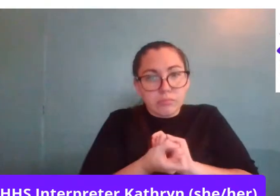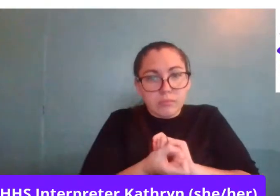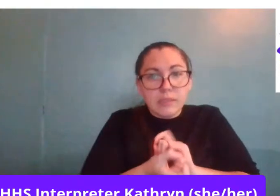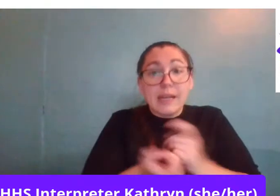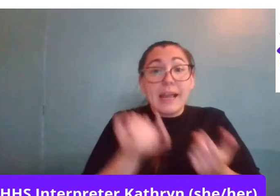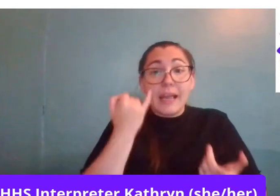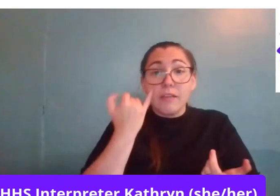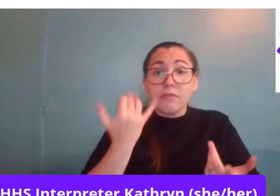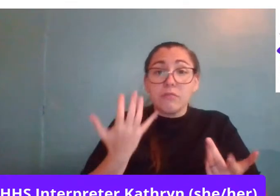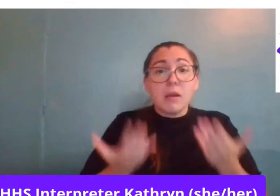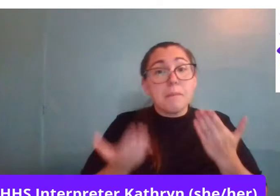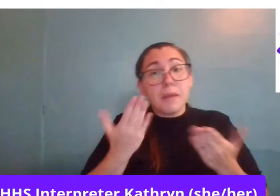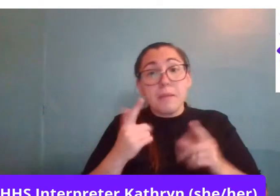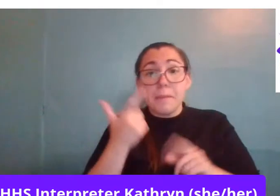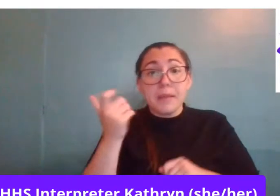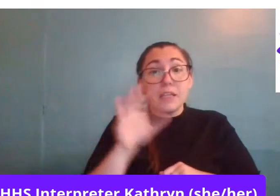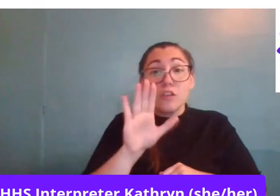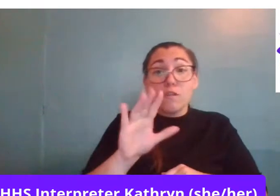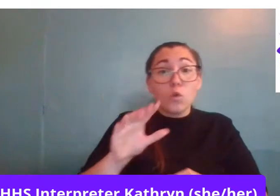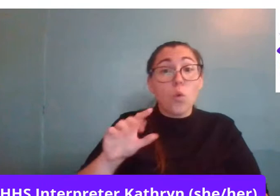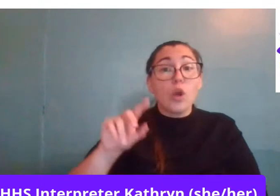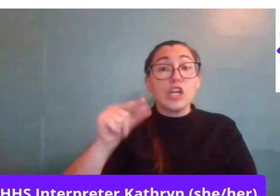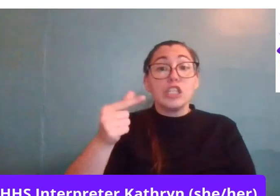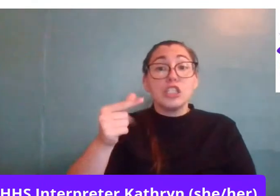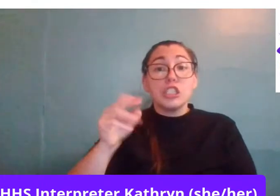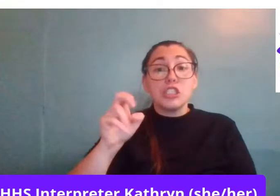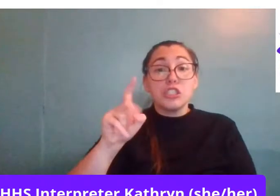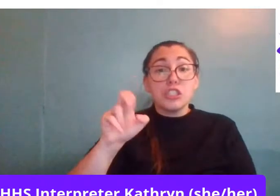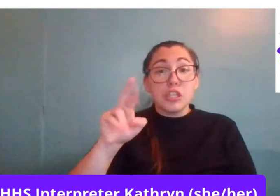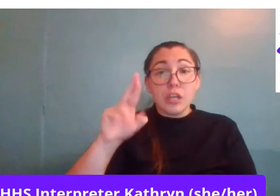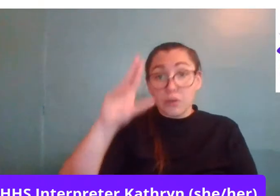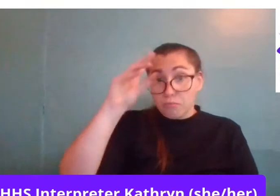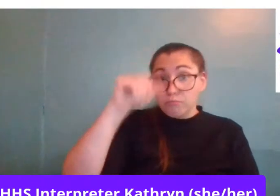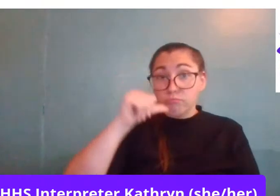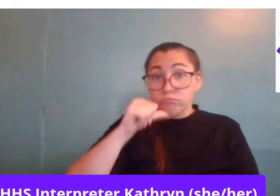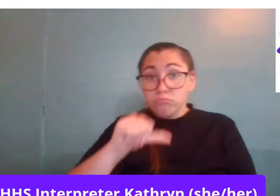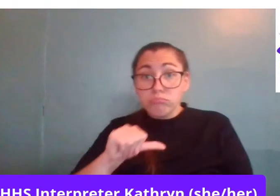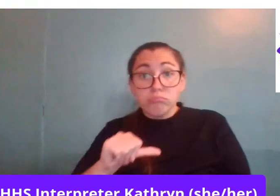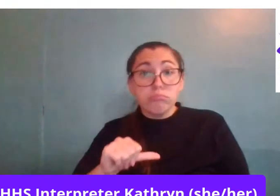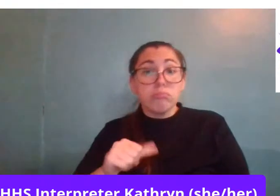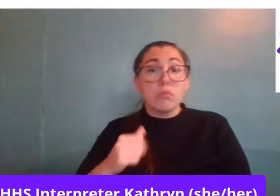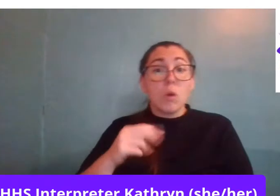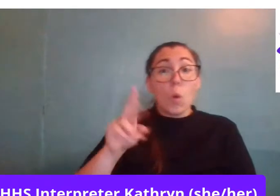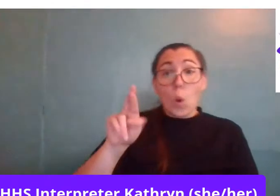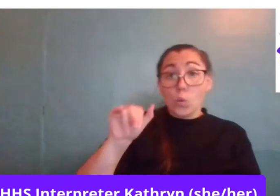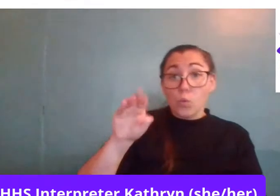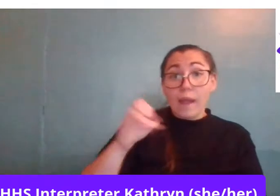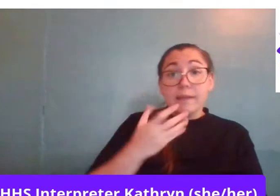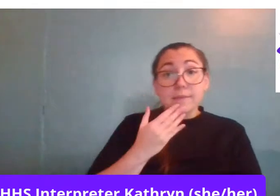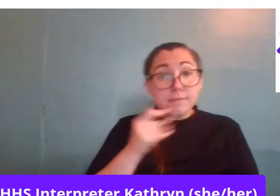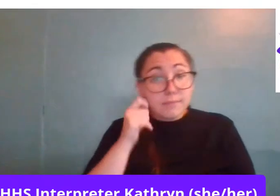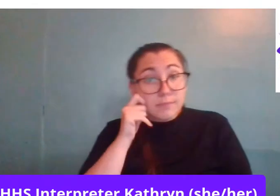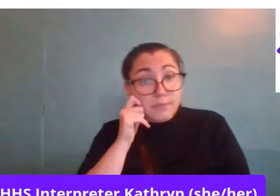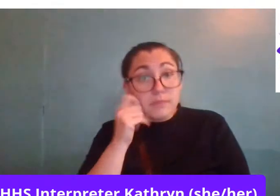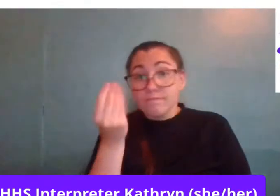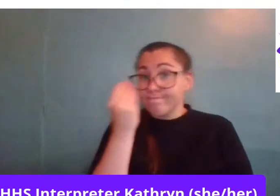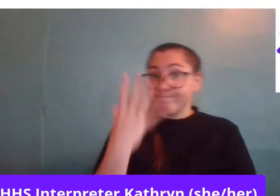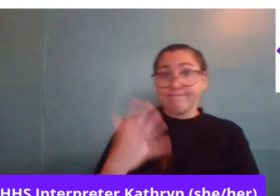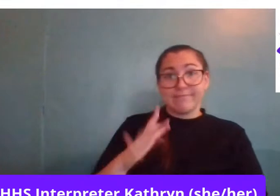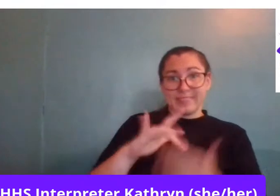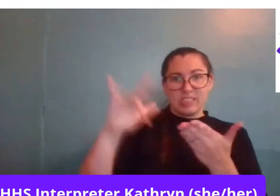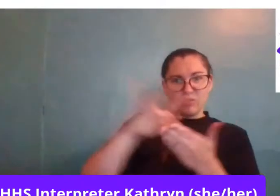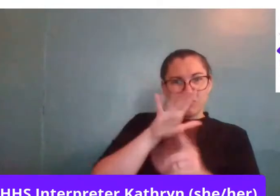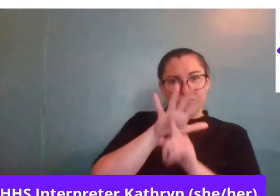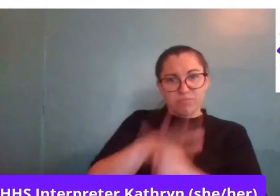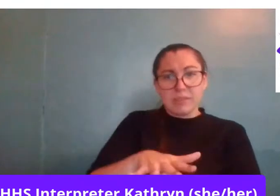against because of your gender or because of your race, bring that forward too. Now, we're not going to help as